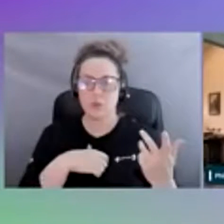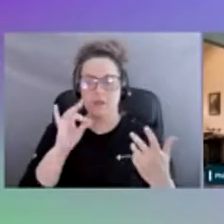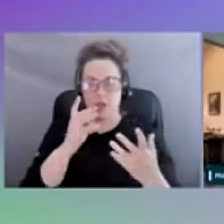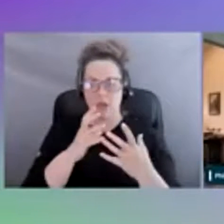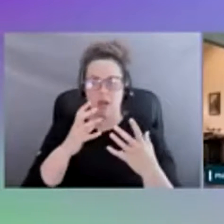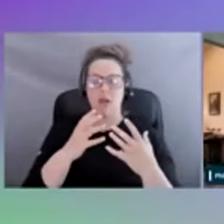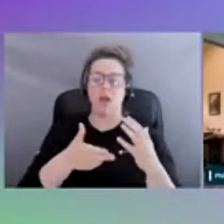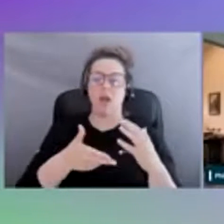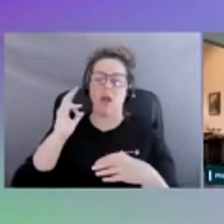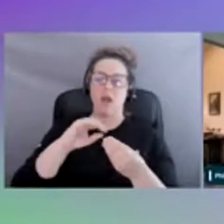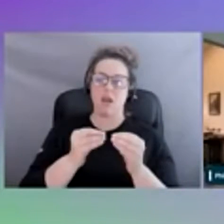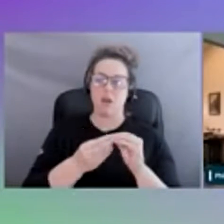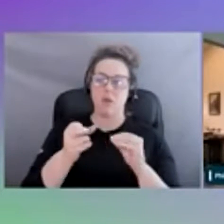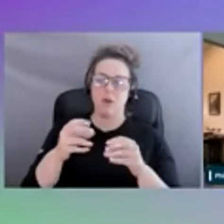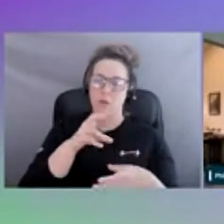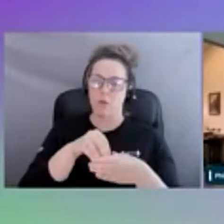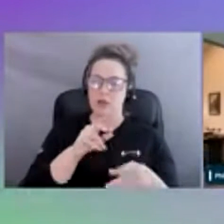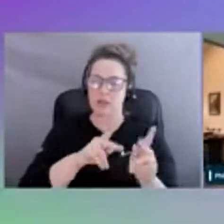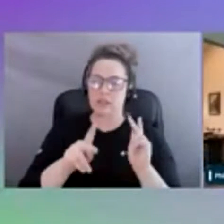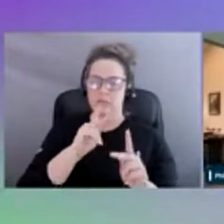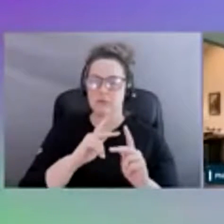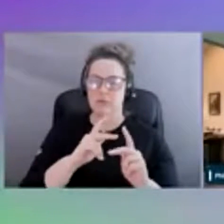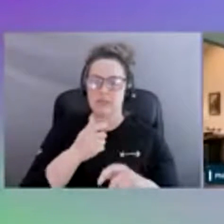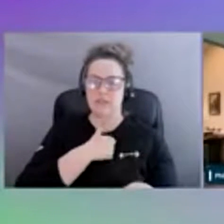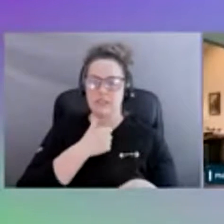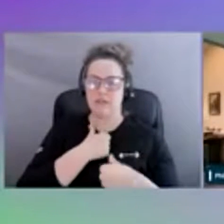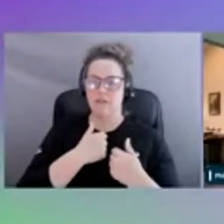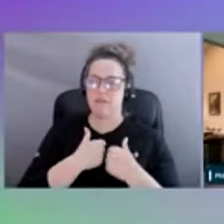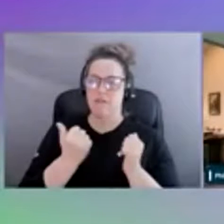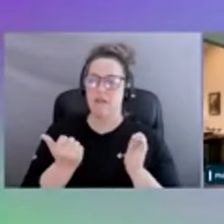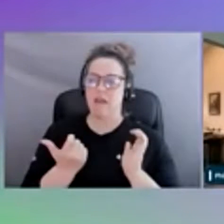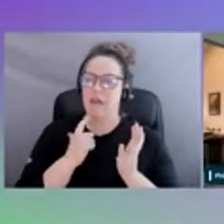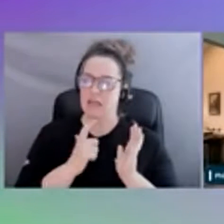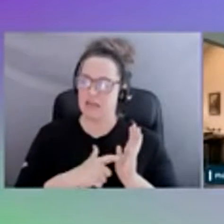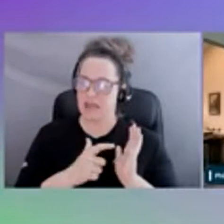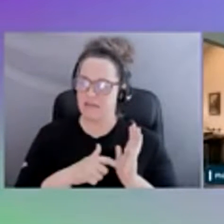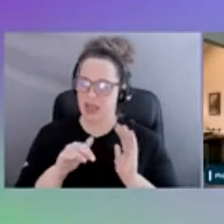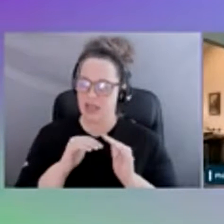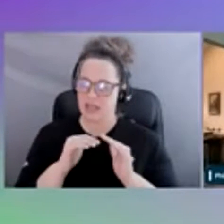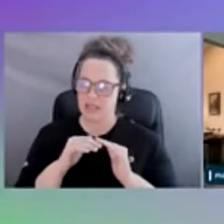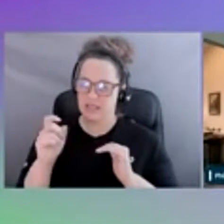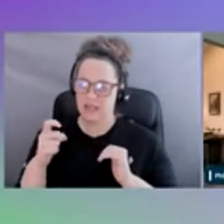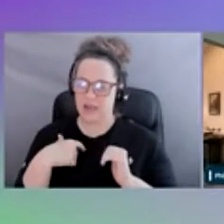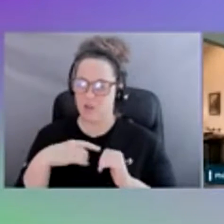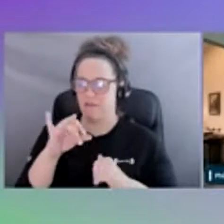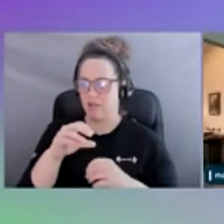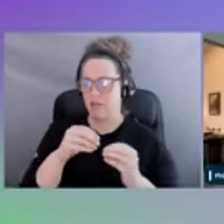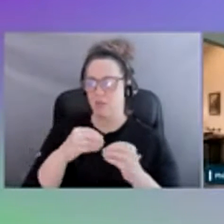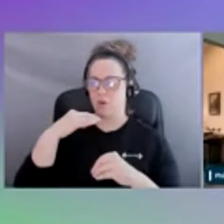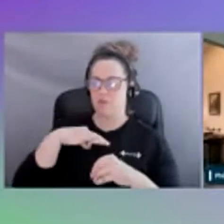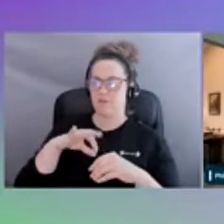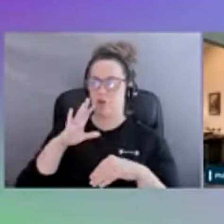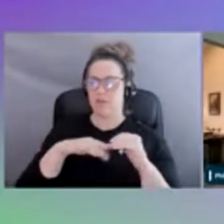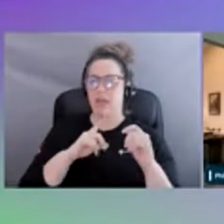got a high number of participants self-identifying as having access needs. We found that more useful than actually